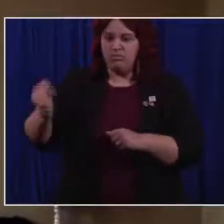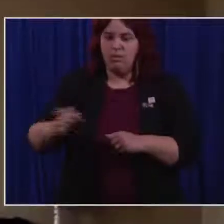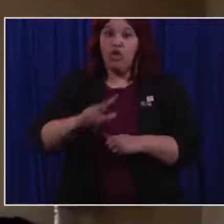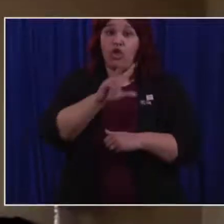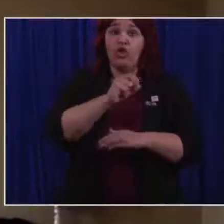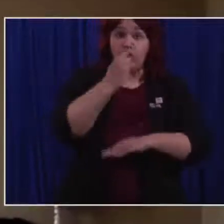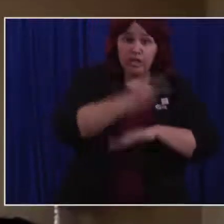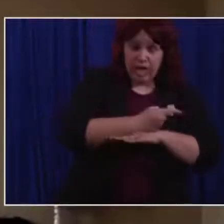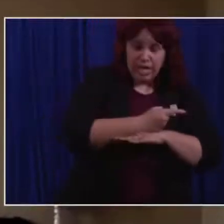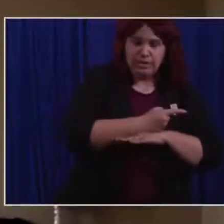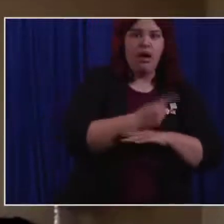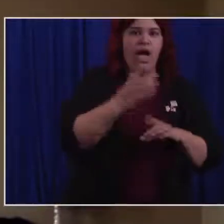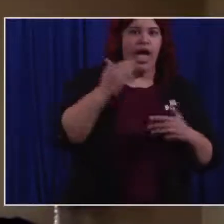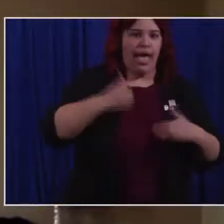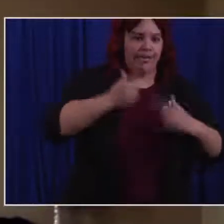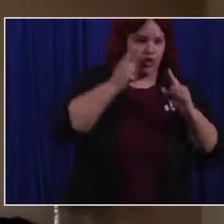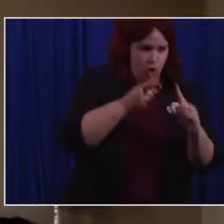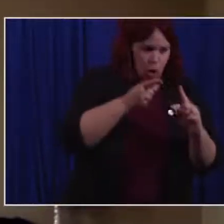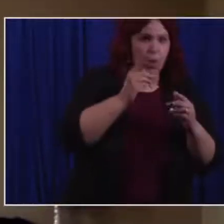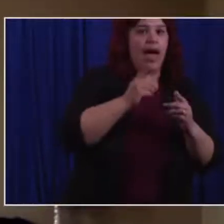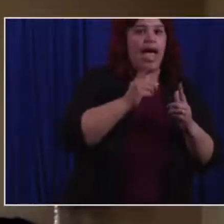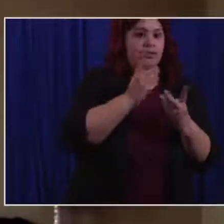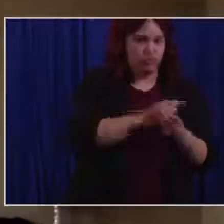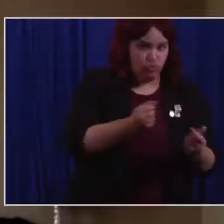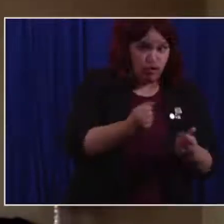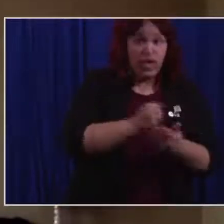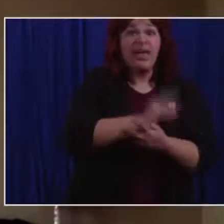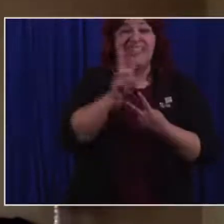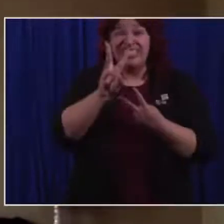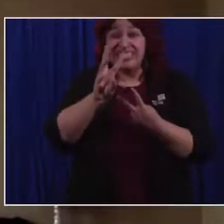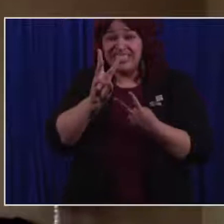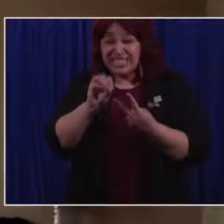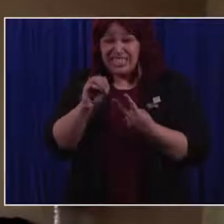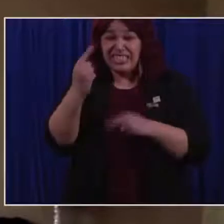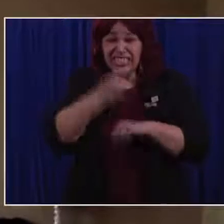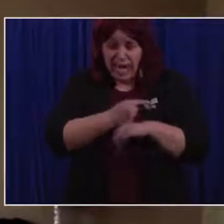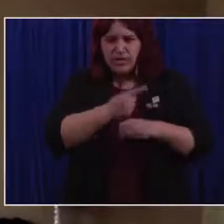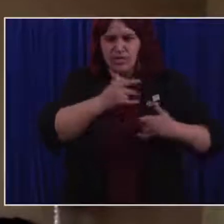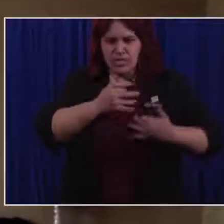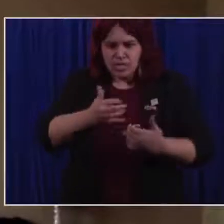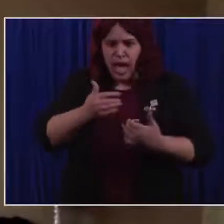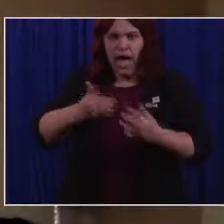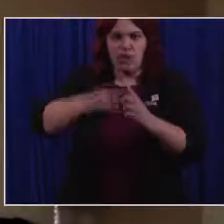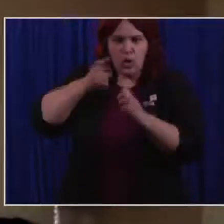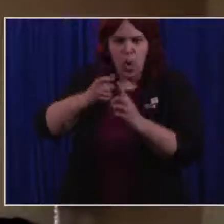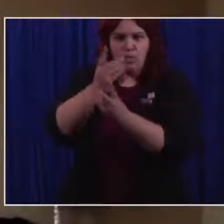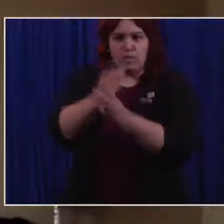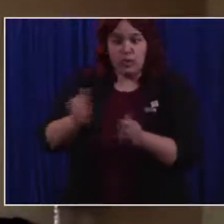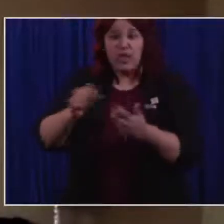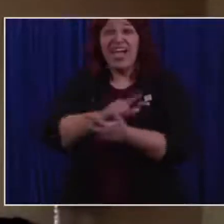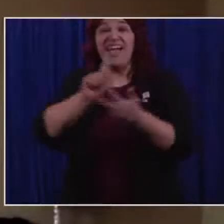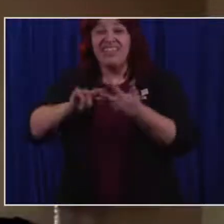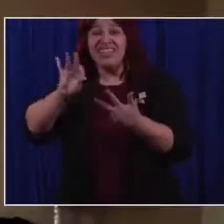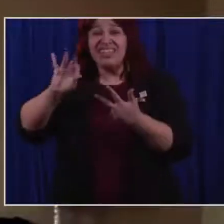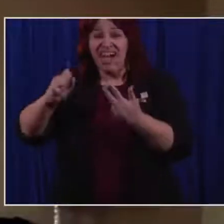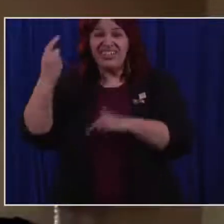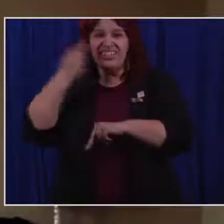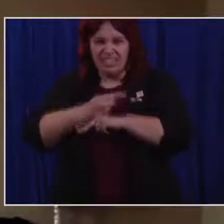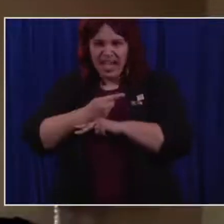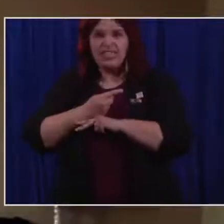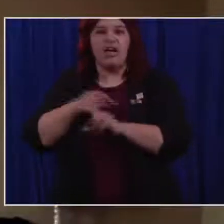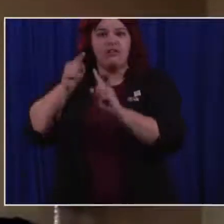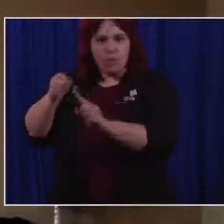that are going to impact the system across multiple solutions. So we've actually organized the team